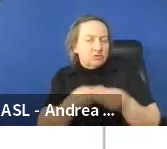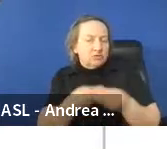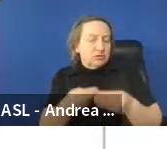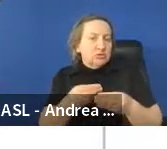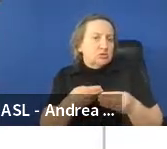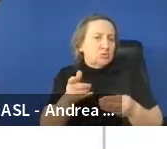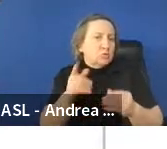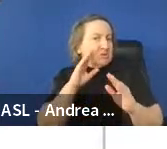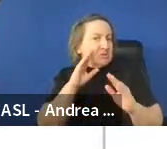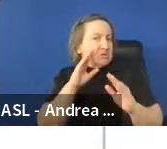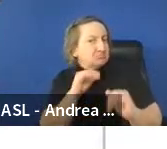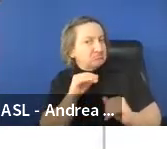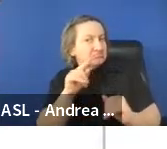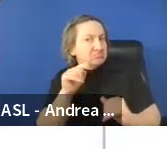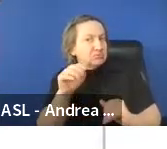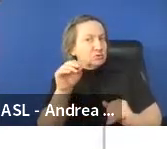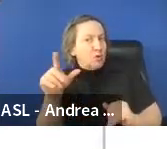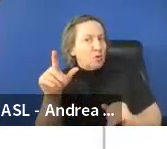anticipate tolling covering?